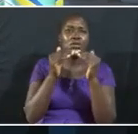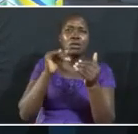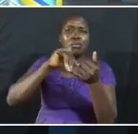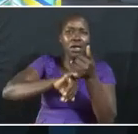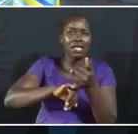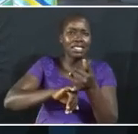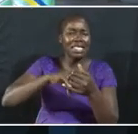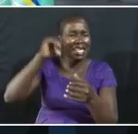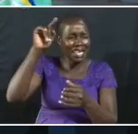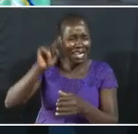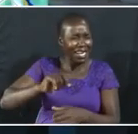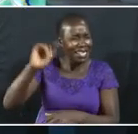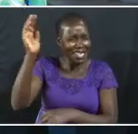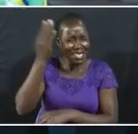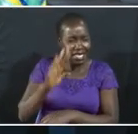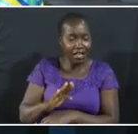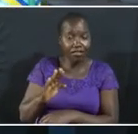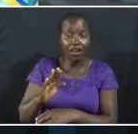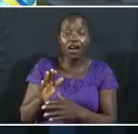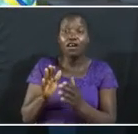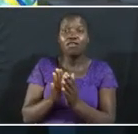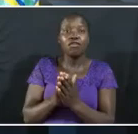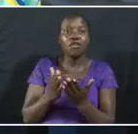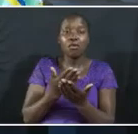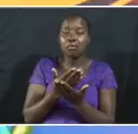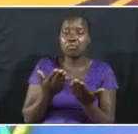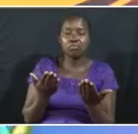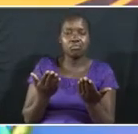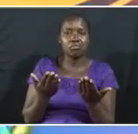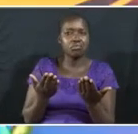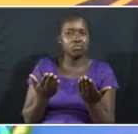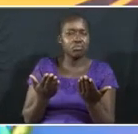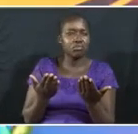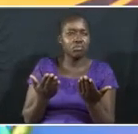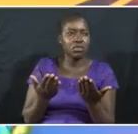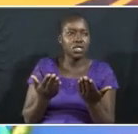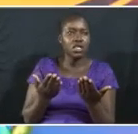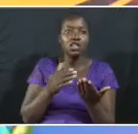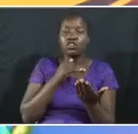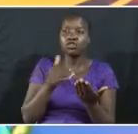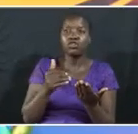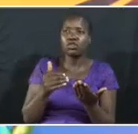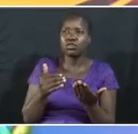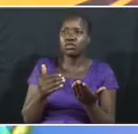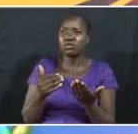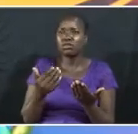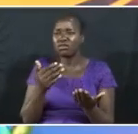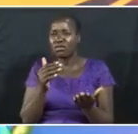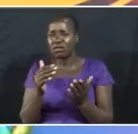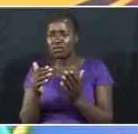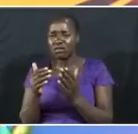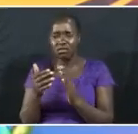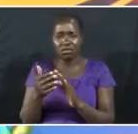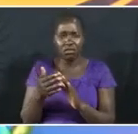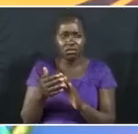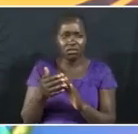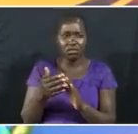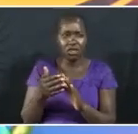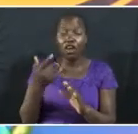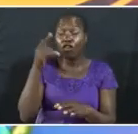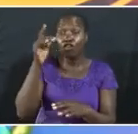Marriage can never be for non-Christians. Marriage is not for atheists. It is not even